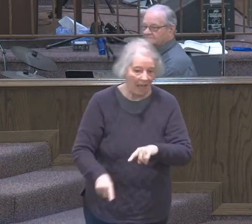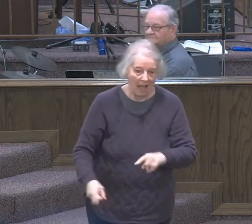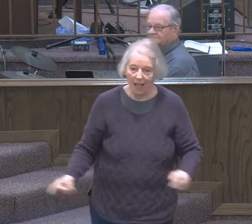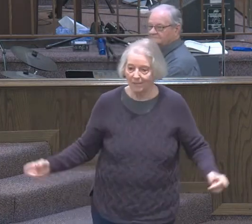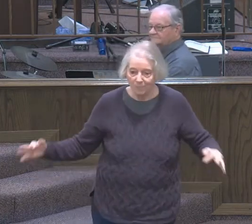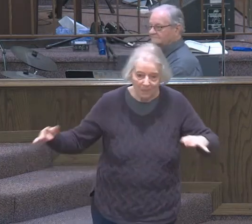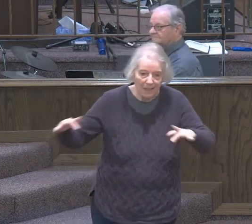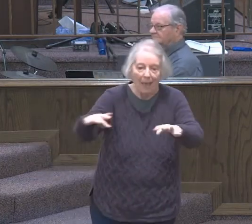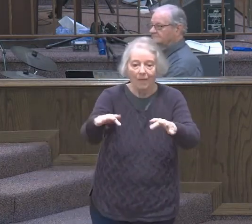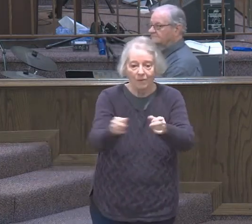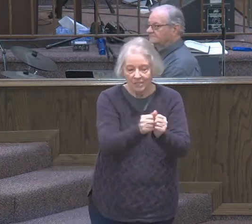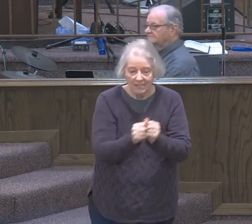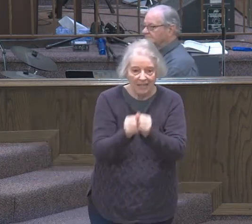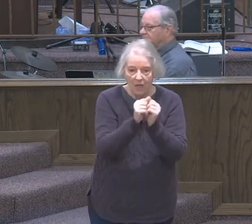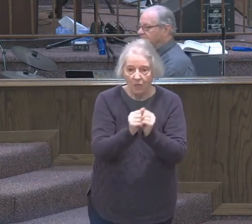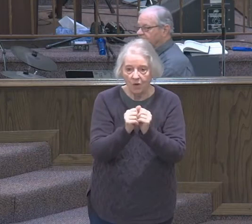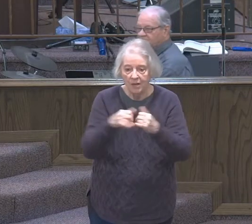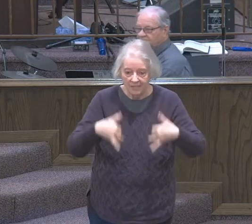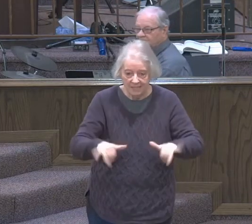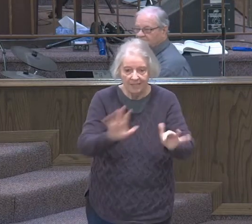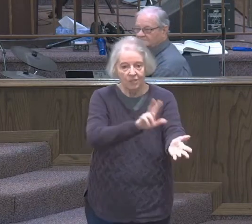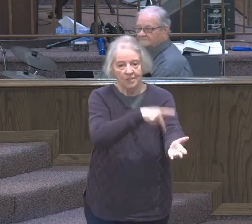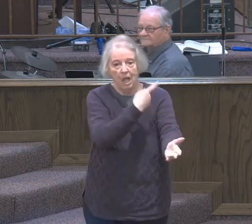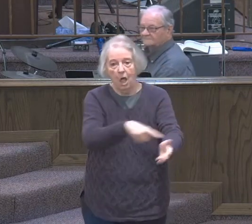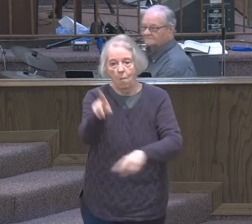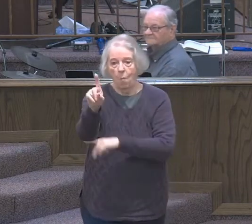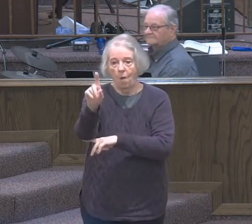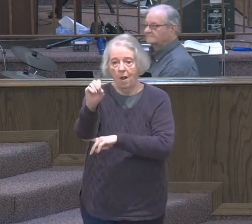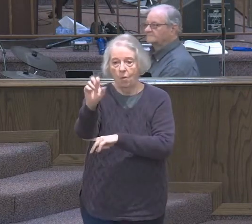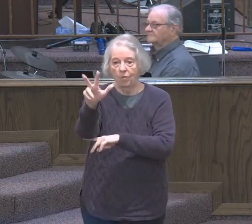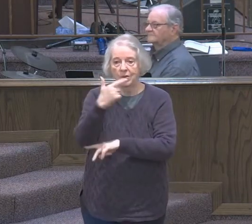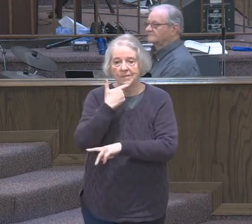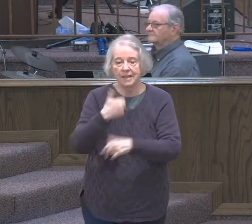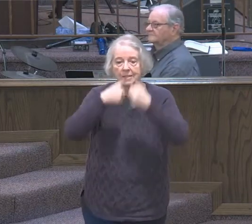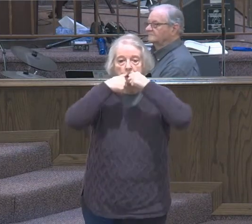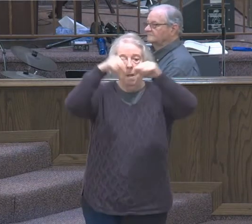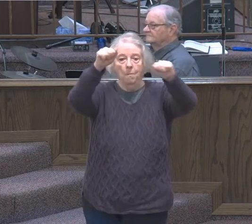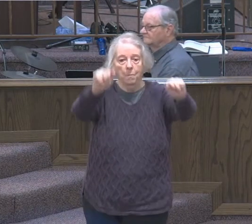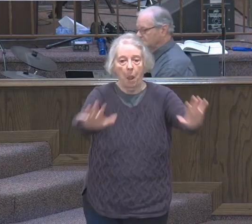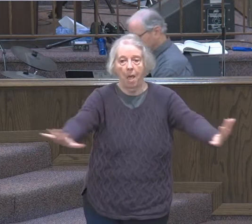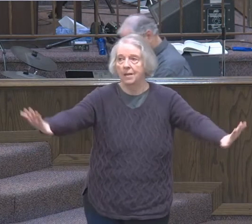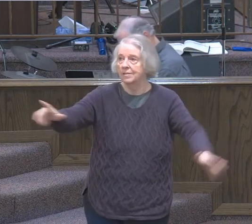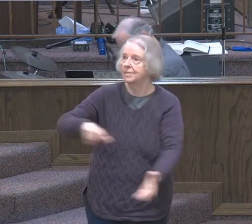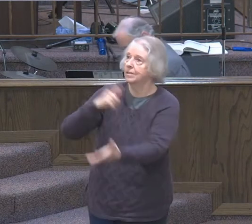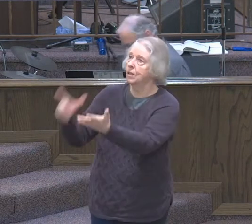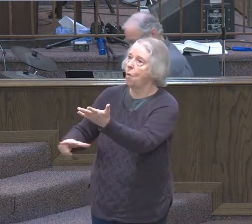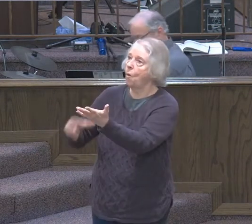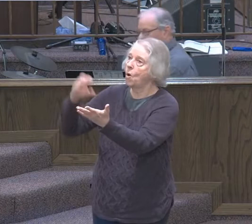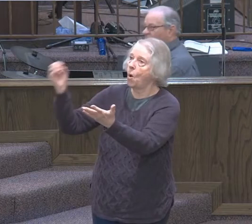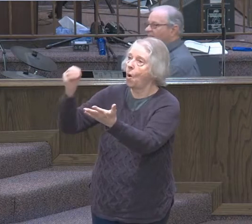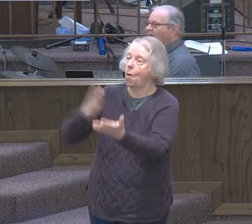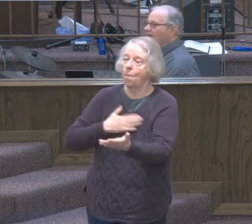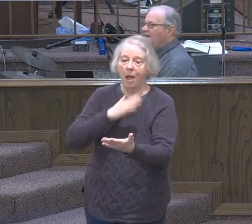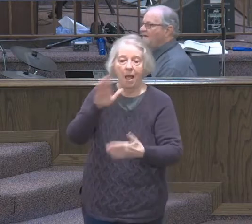worship, Psalm 103 says this to us, "Bless the Lord, O my soul,